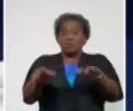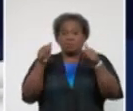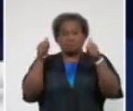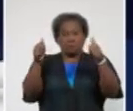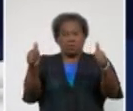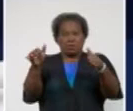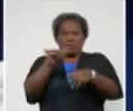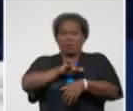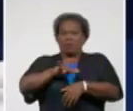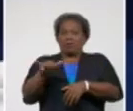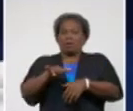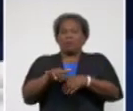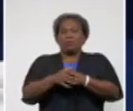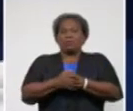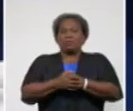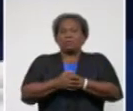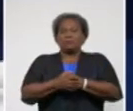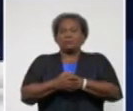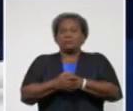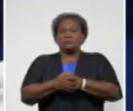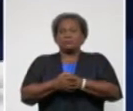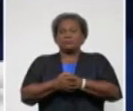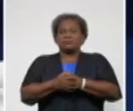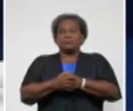the situation in Cuba.